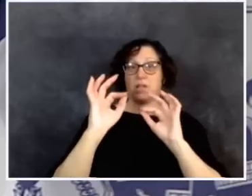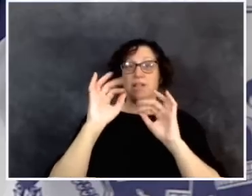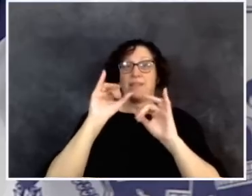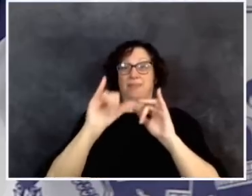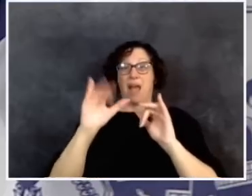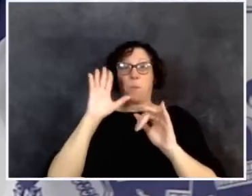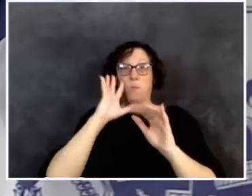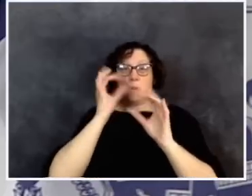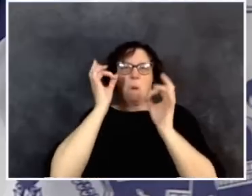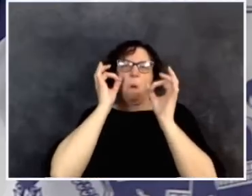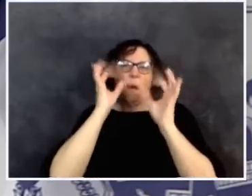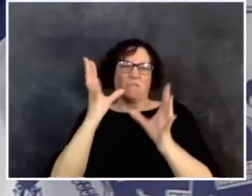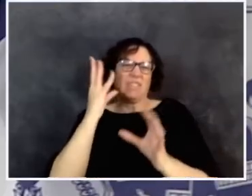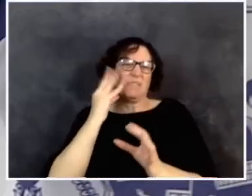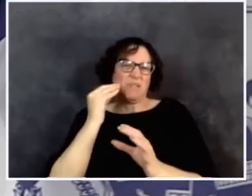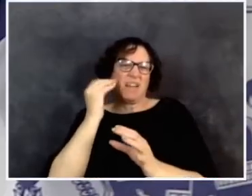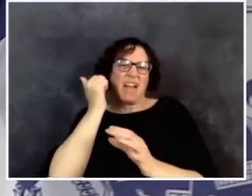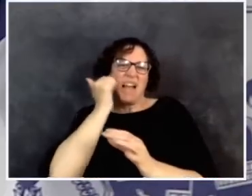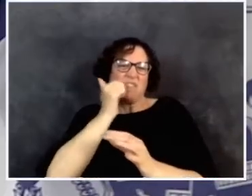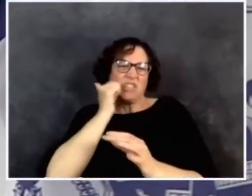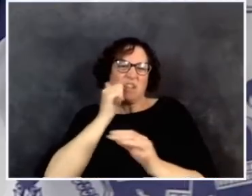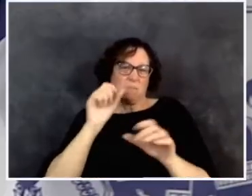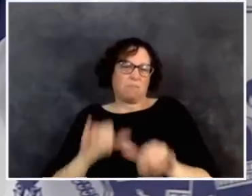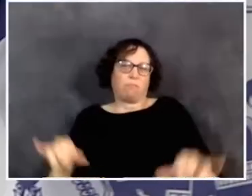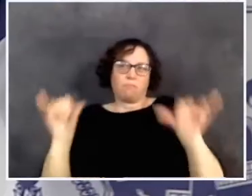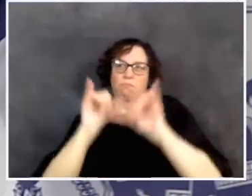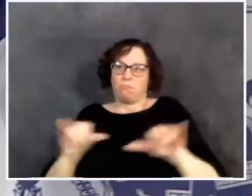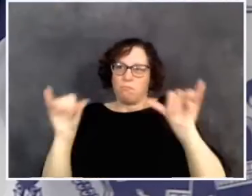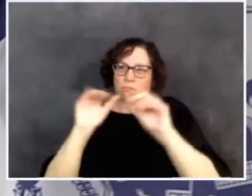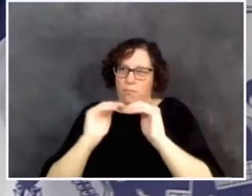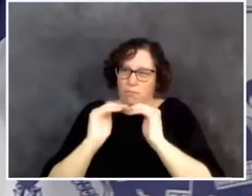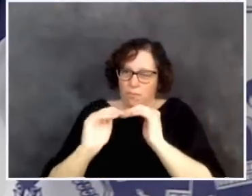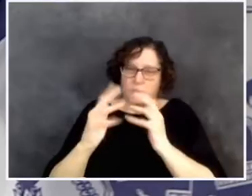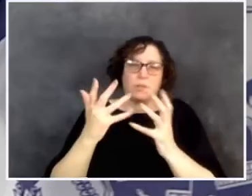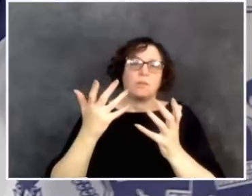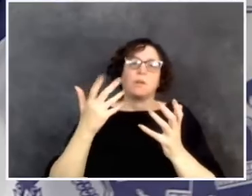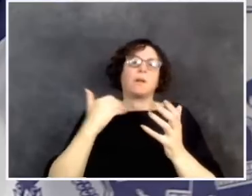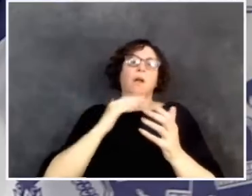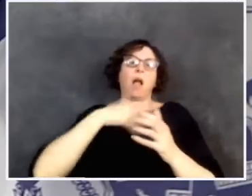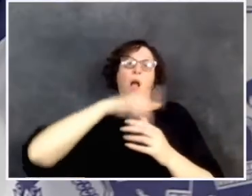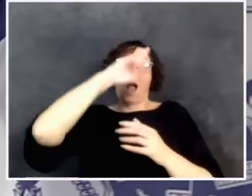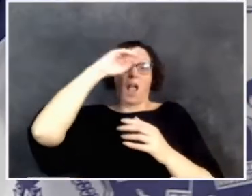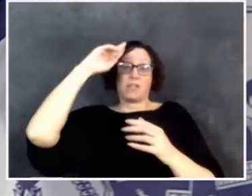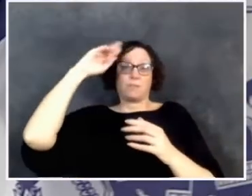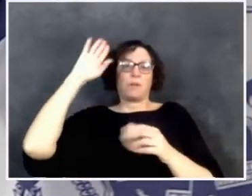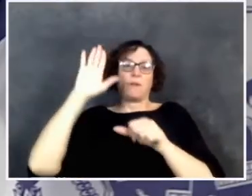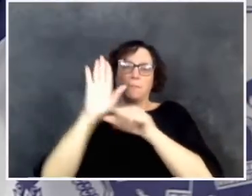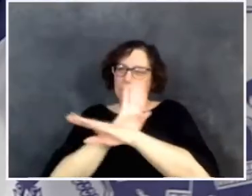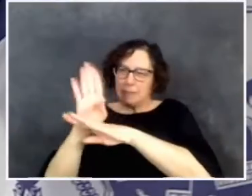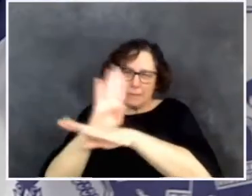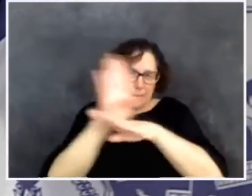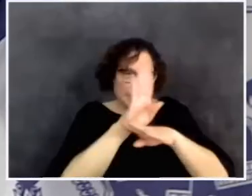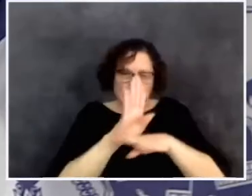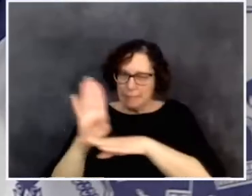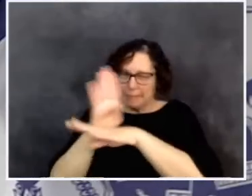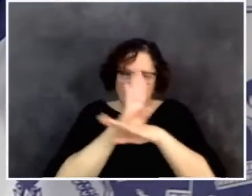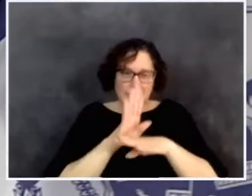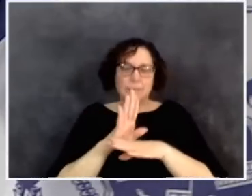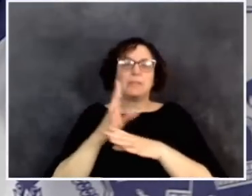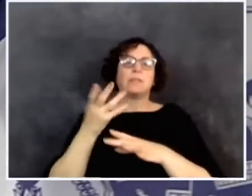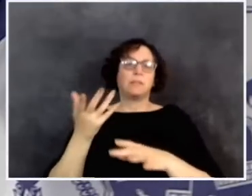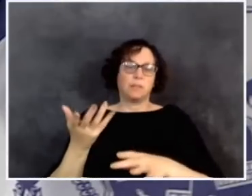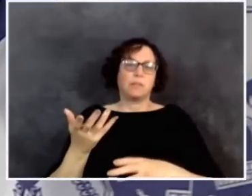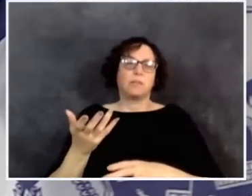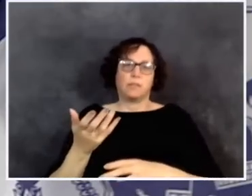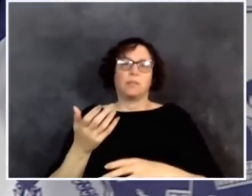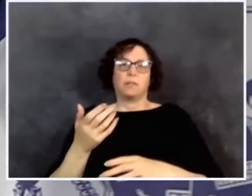people going through hell and our system pushed to the limit and the inability to really turn the corner and relax the